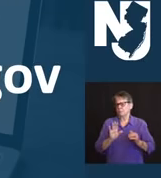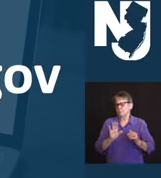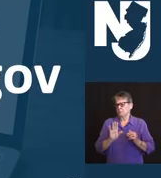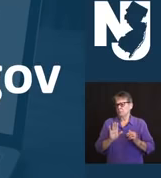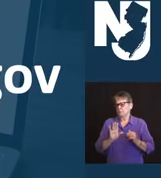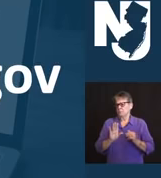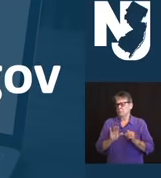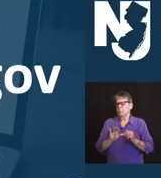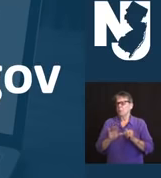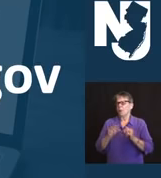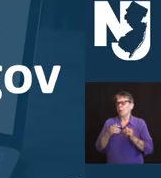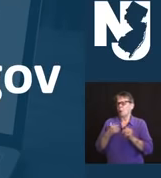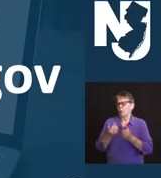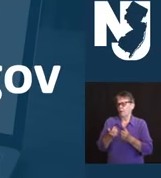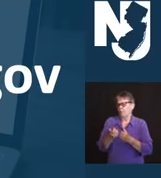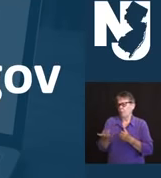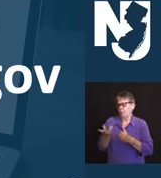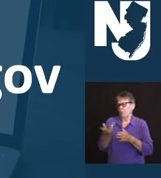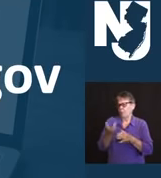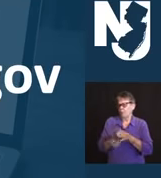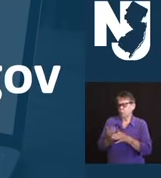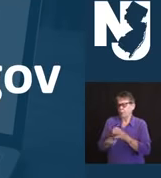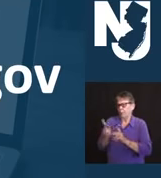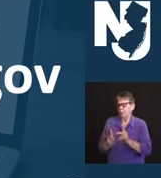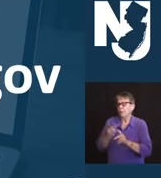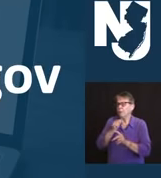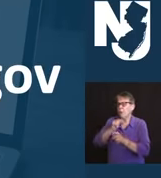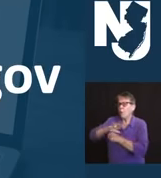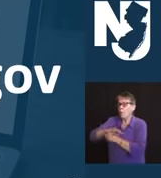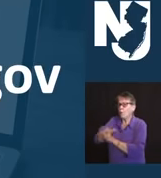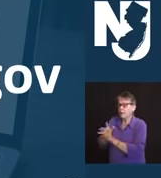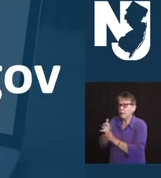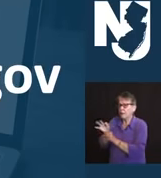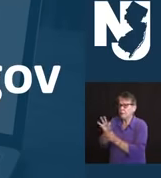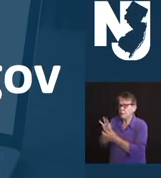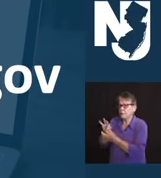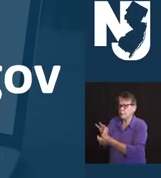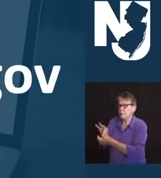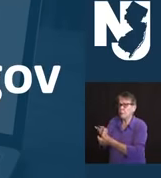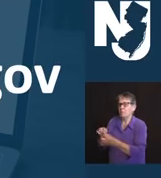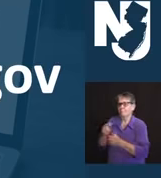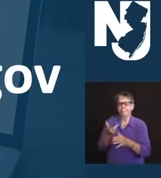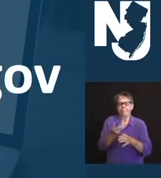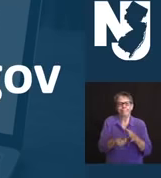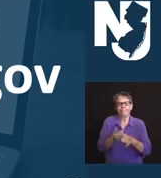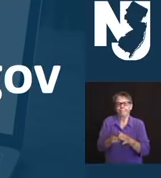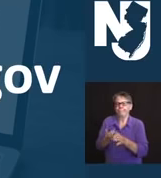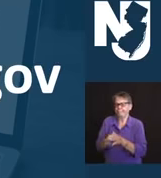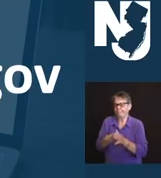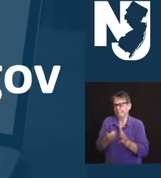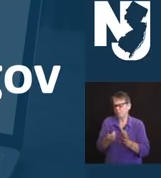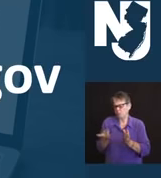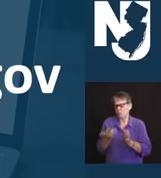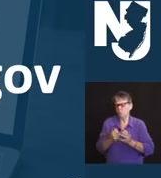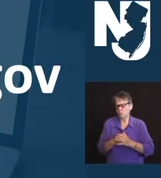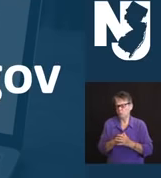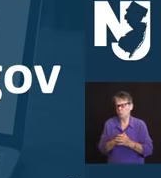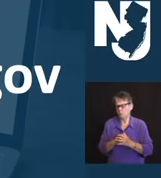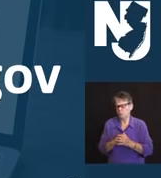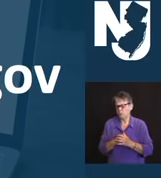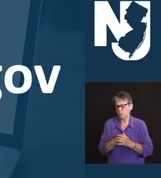related. And this is one you've got to be in my vintage, Dave. I'm not looking at you, but you'll know this. Jim Kick passed away